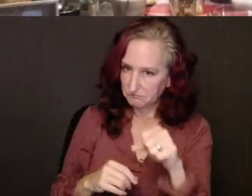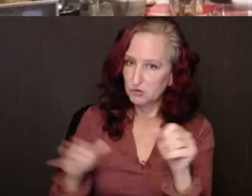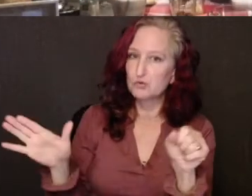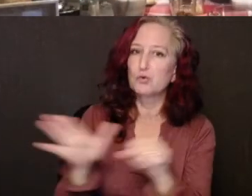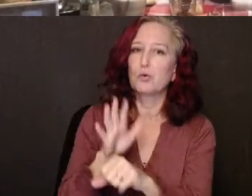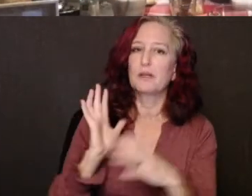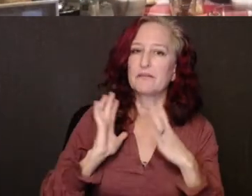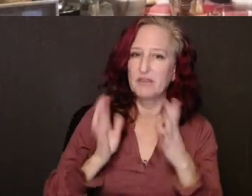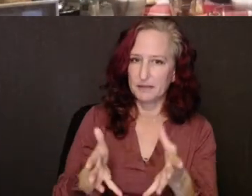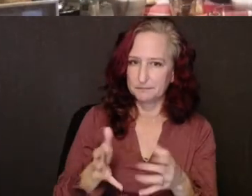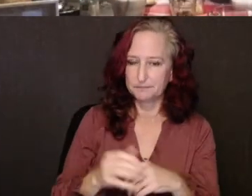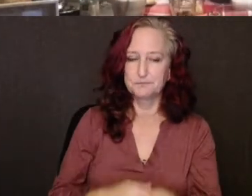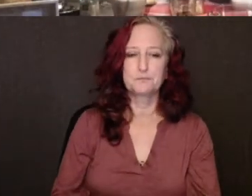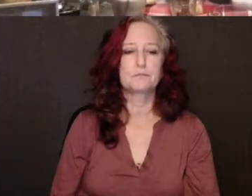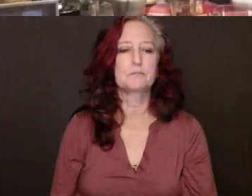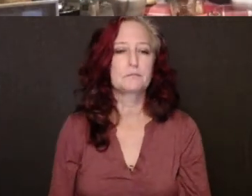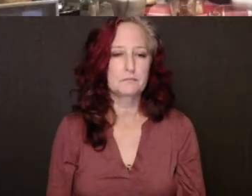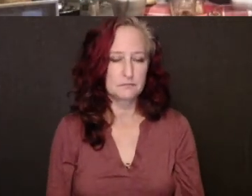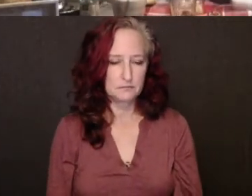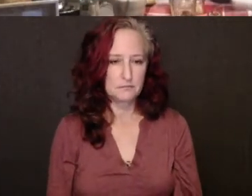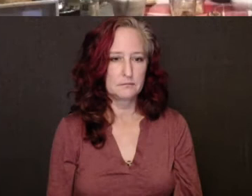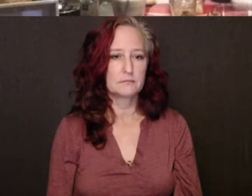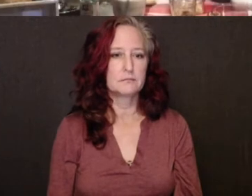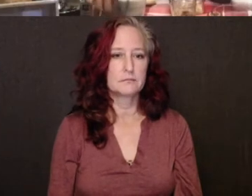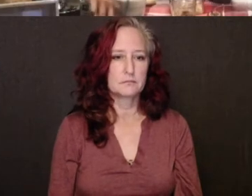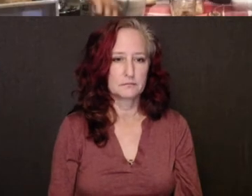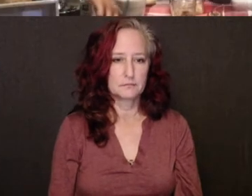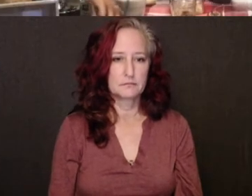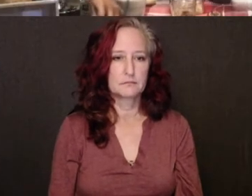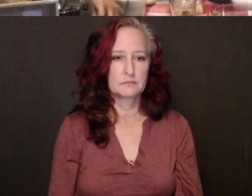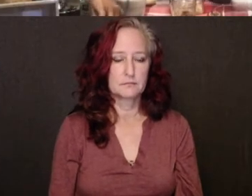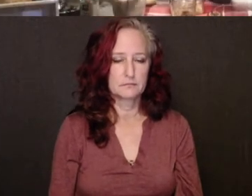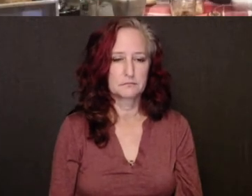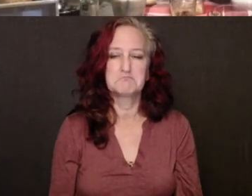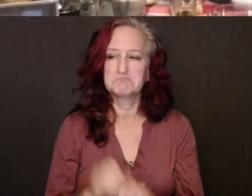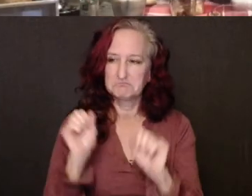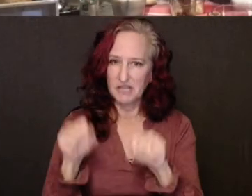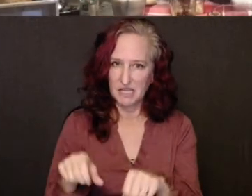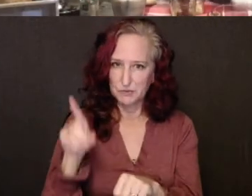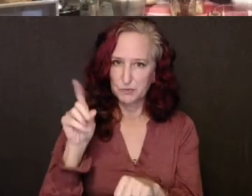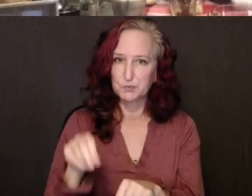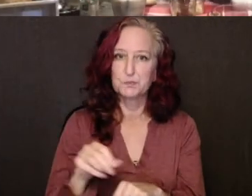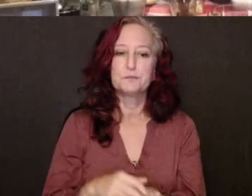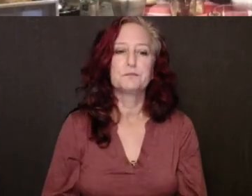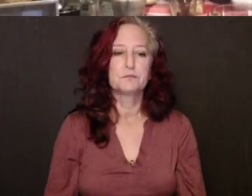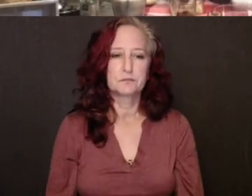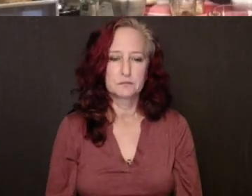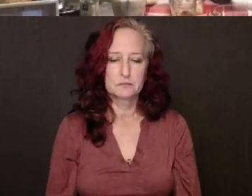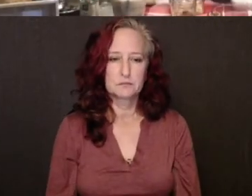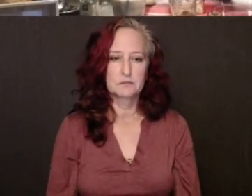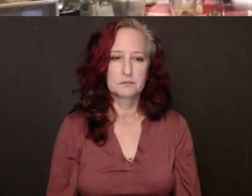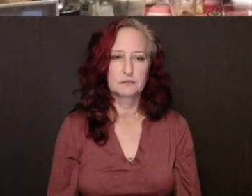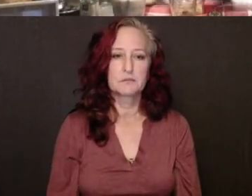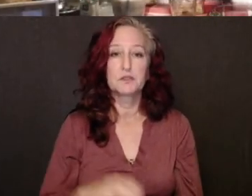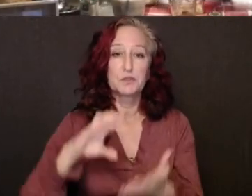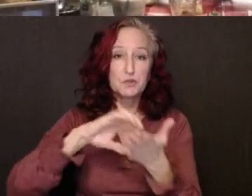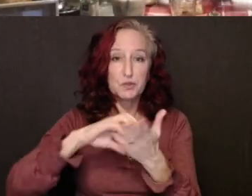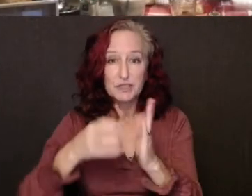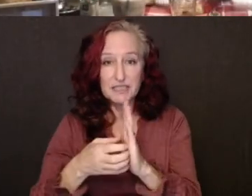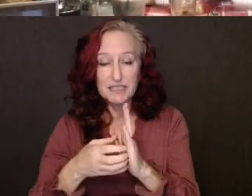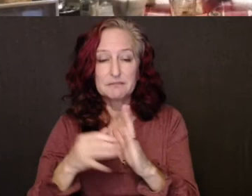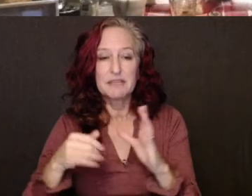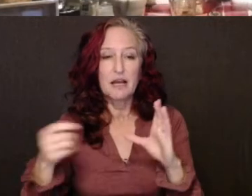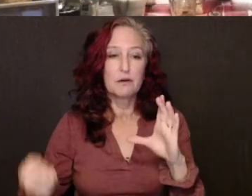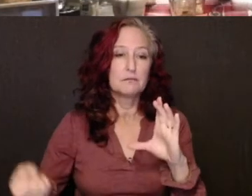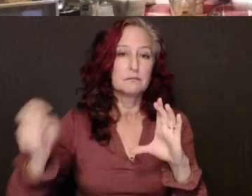way and doing a layer of those. So you could assemble this, say, the morning of Thanksgiving and